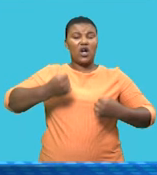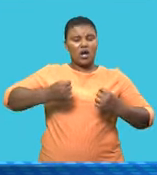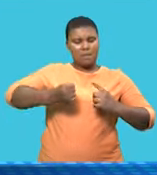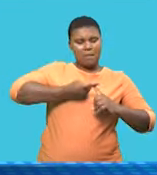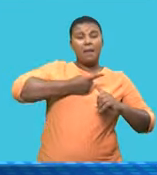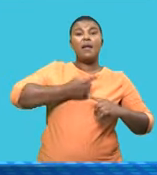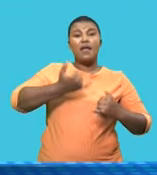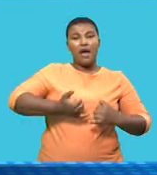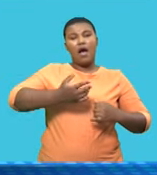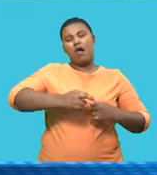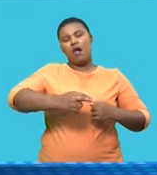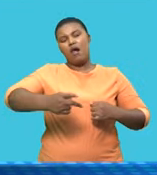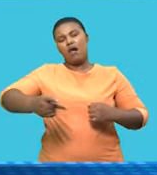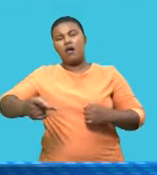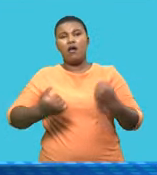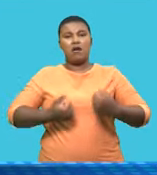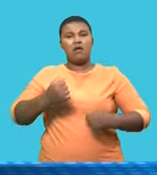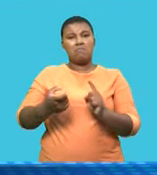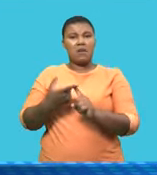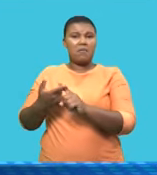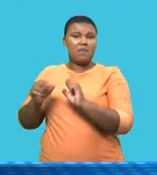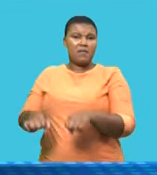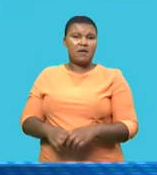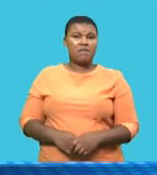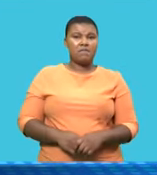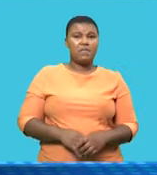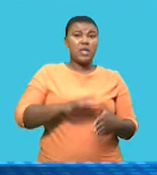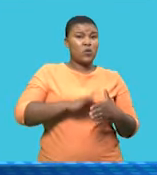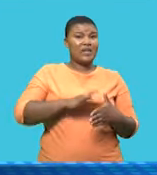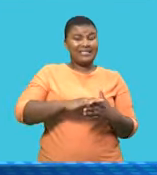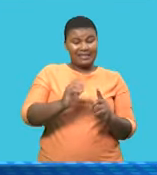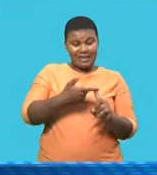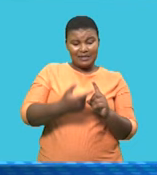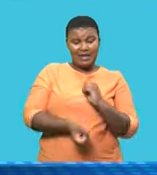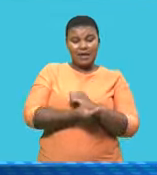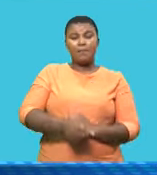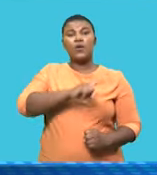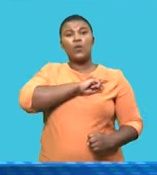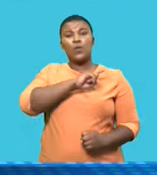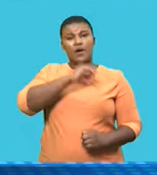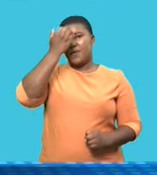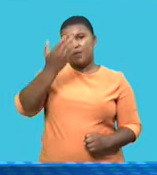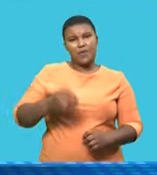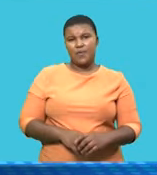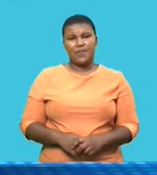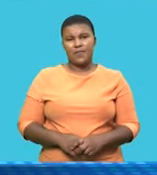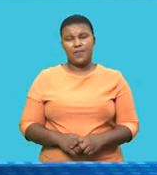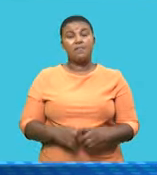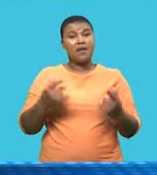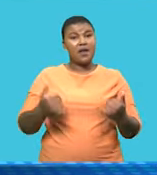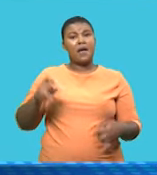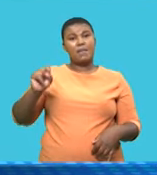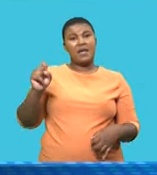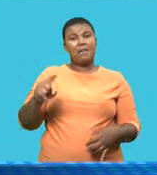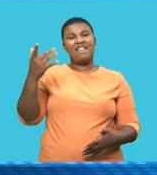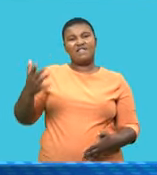reported. Medical teams and police are on scene. The cause of the accident is still to be investigated by the police, and currently the M1 South is completely